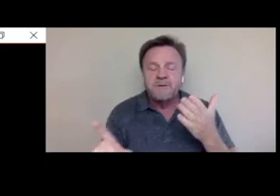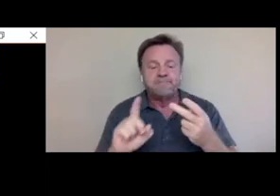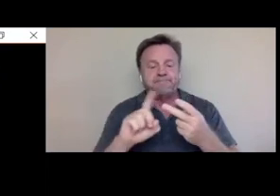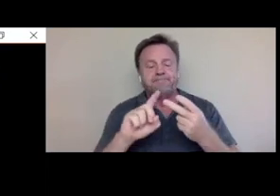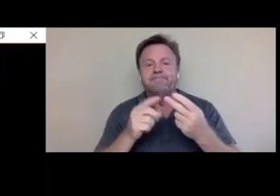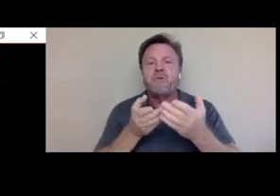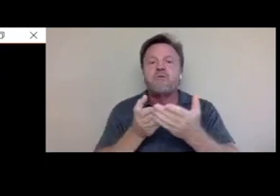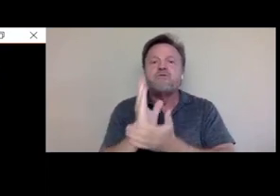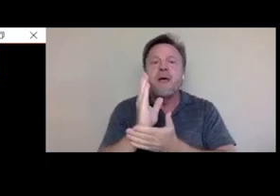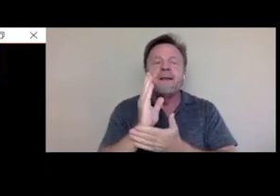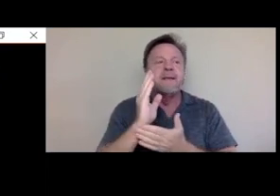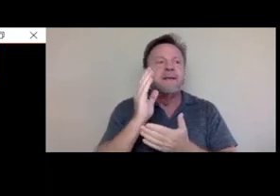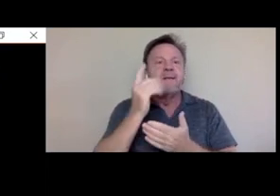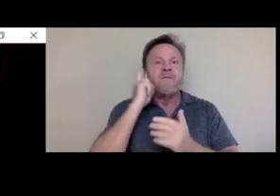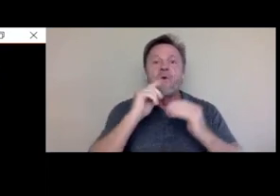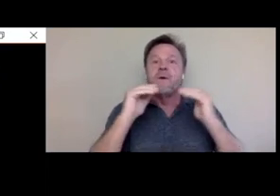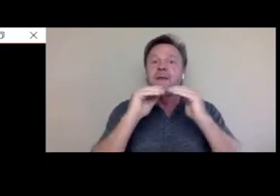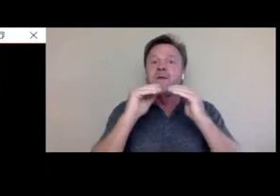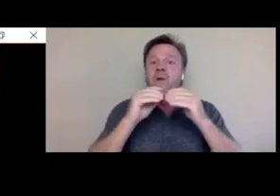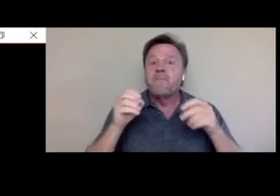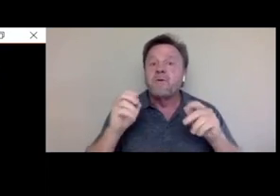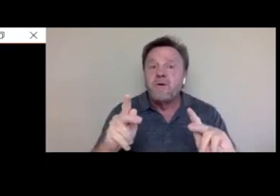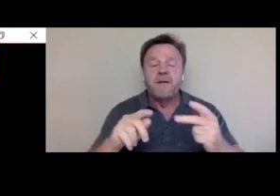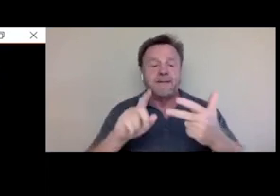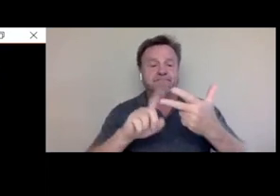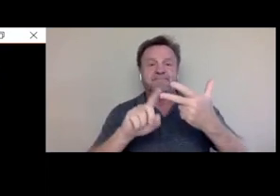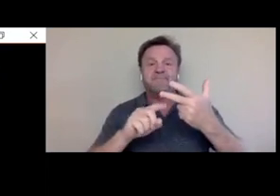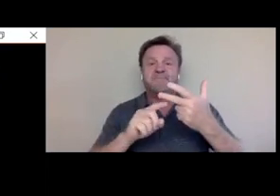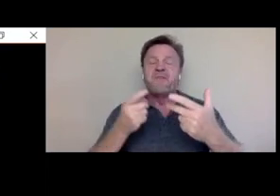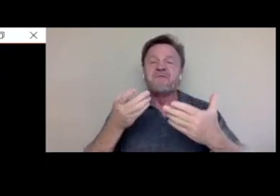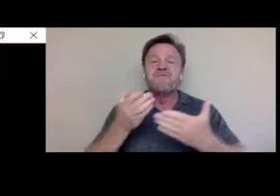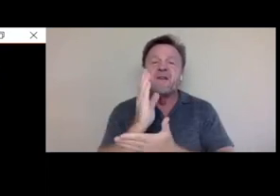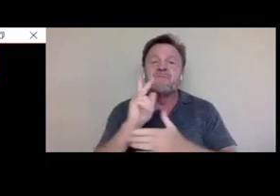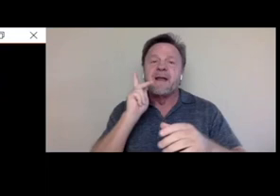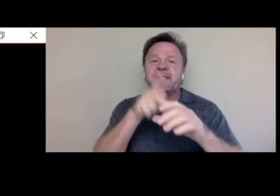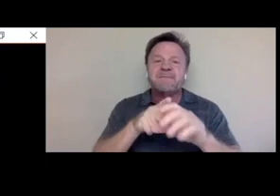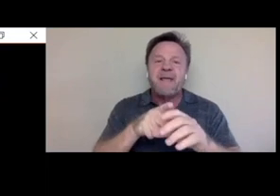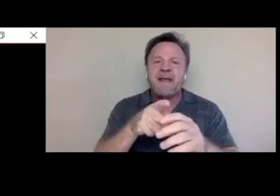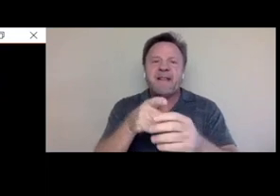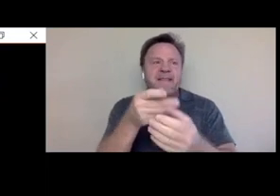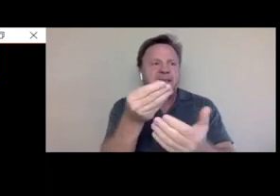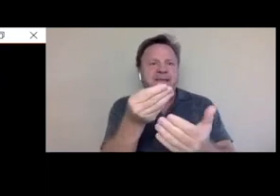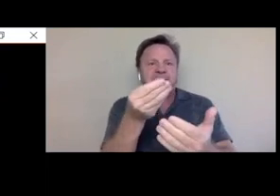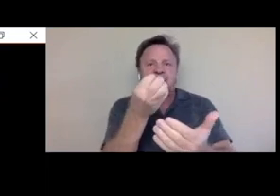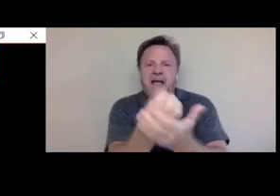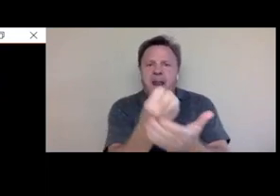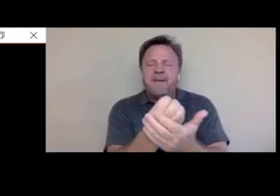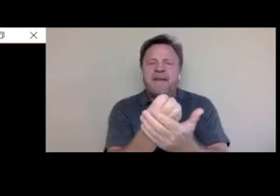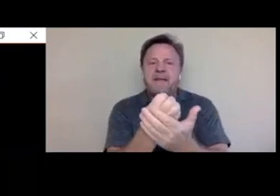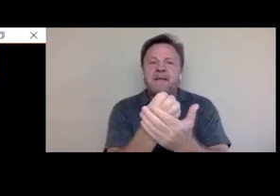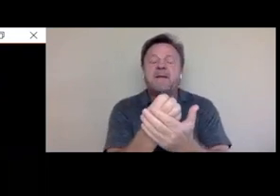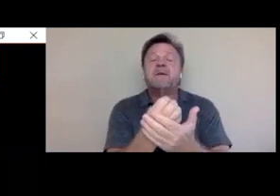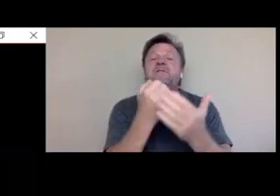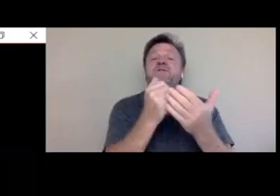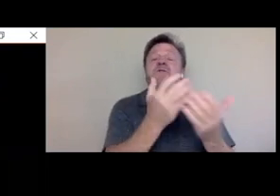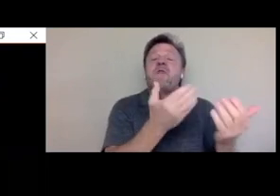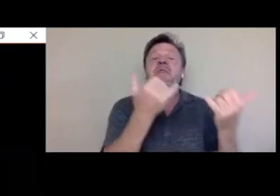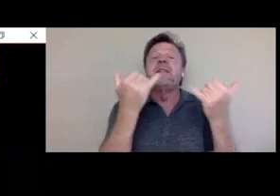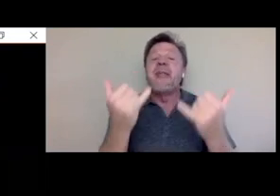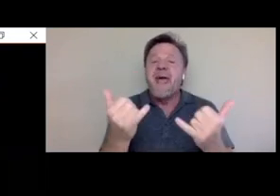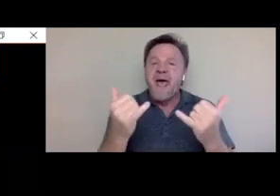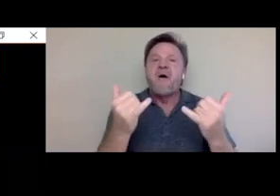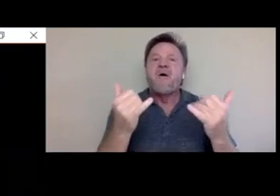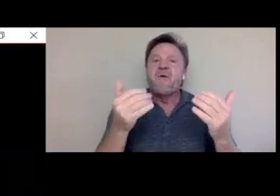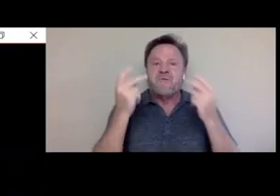for equal opportunity, the right to participate in our economy. And so that brings us into focus,